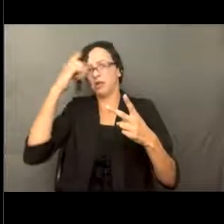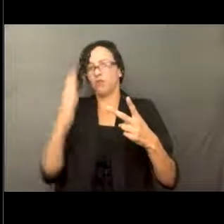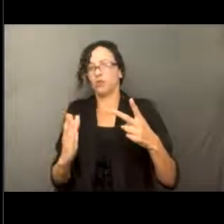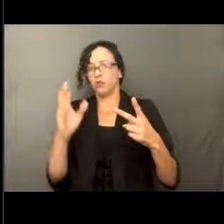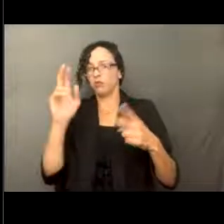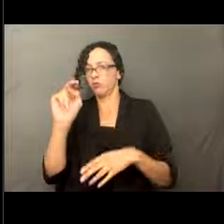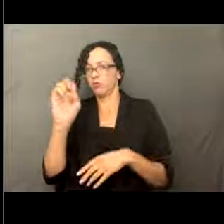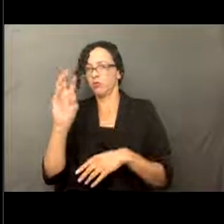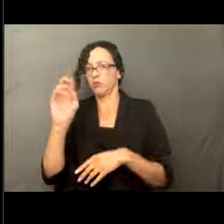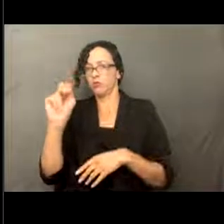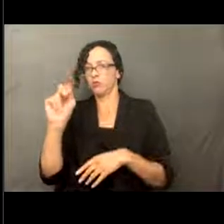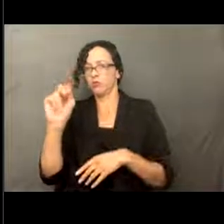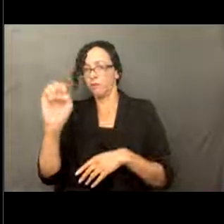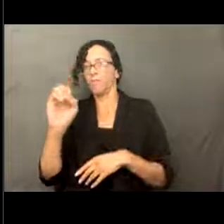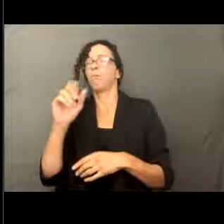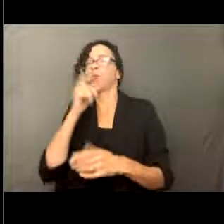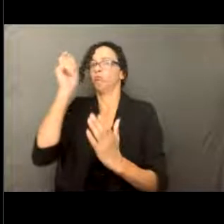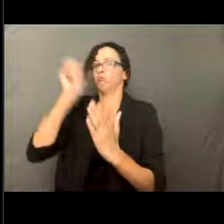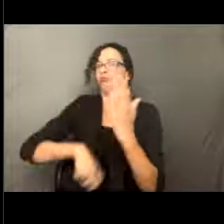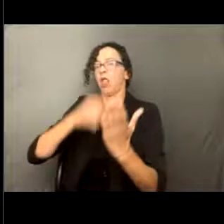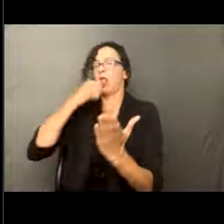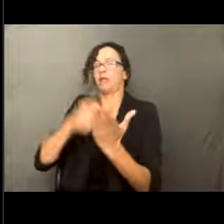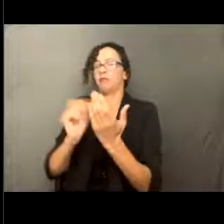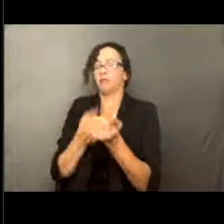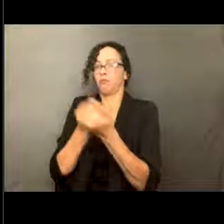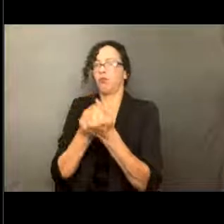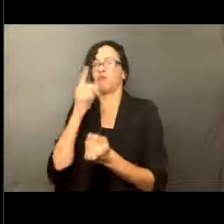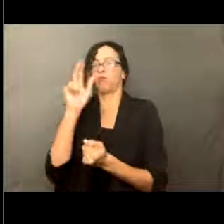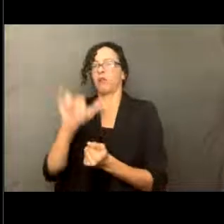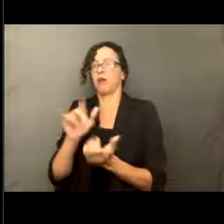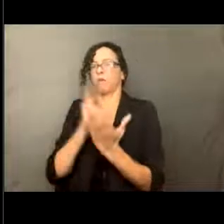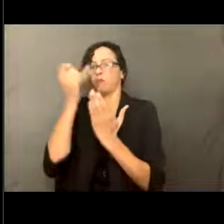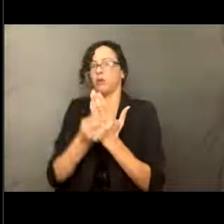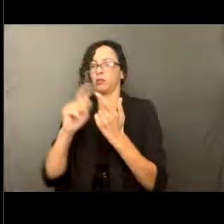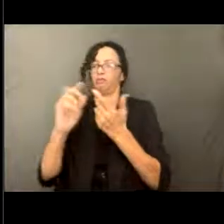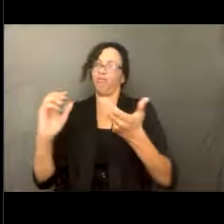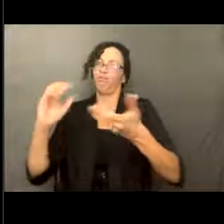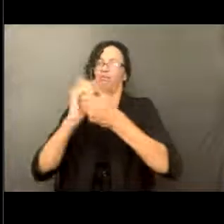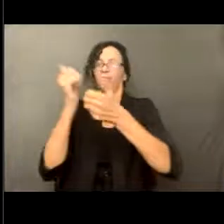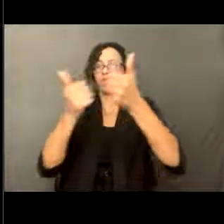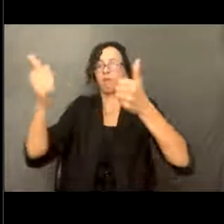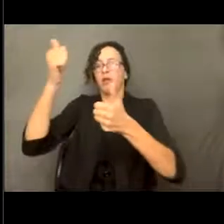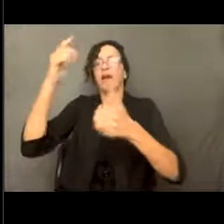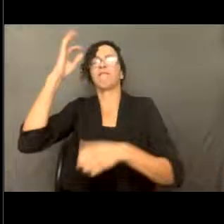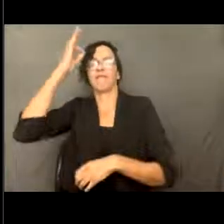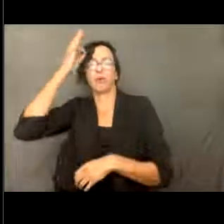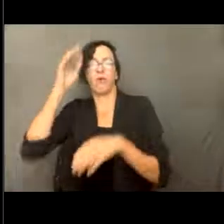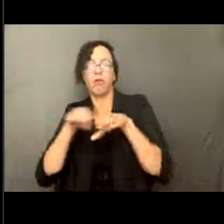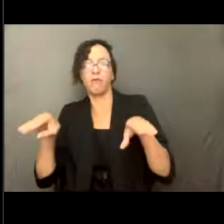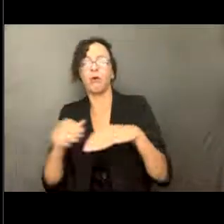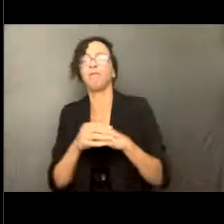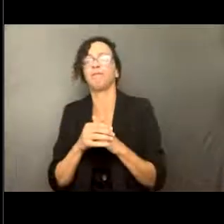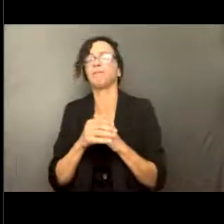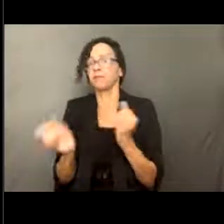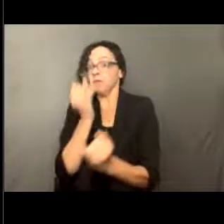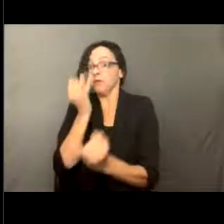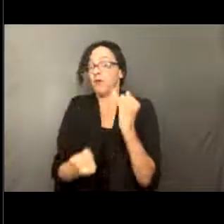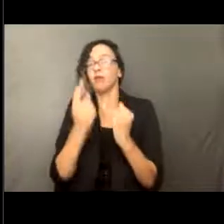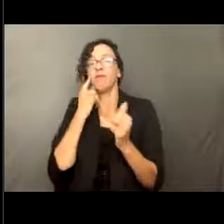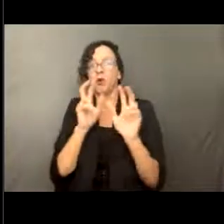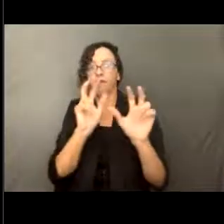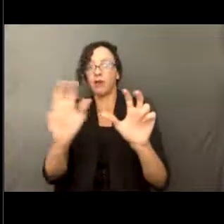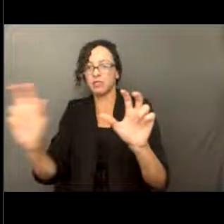for that particular project to our partners at the federal level. Finally, as far as investments go, I think many